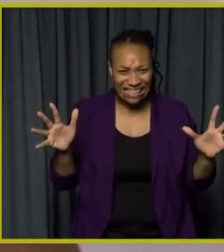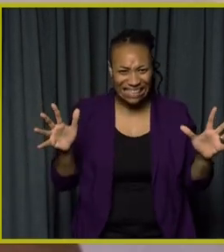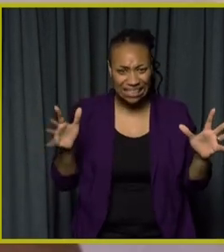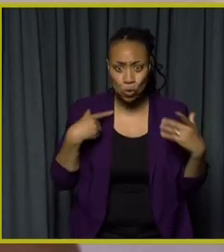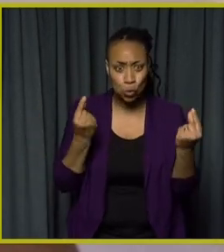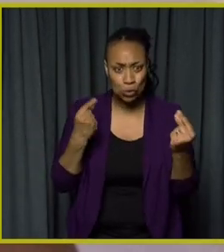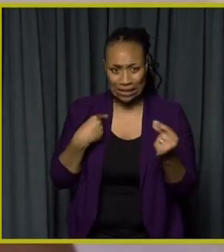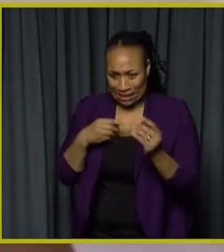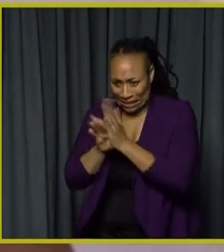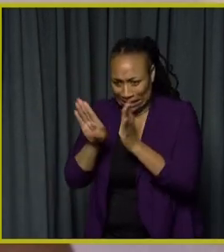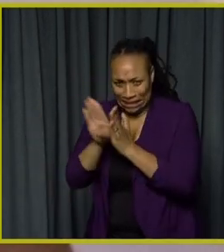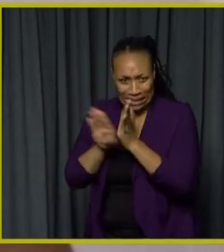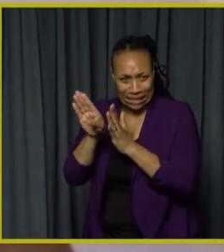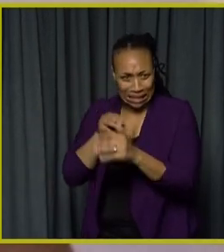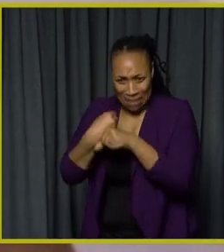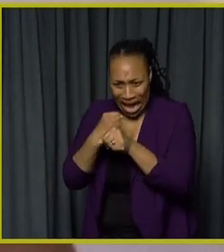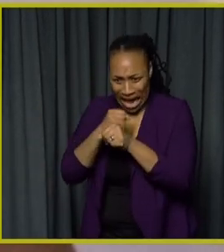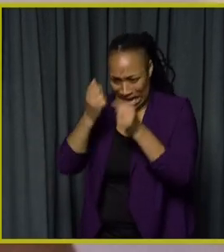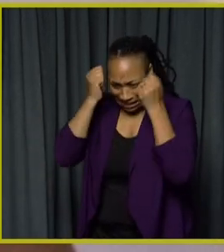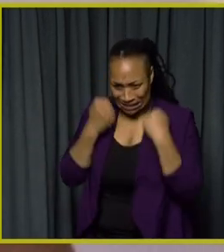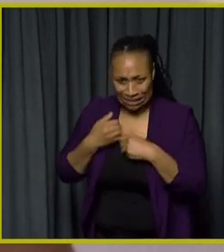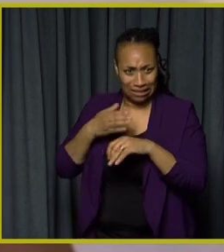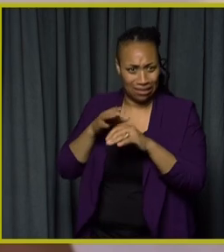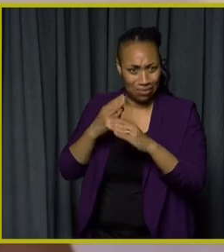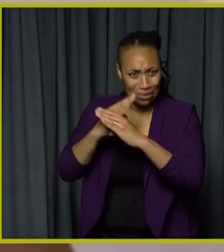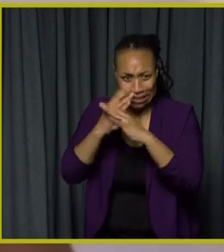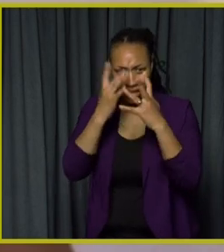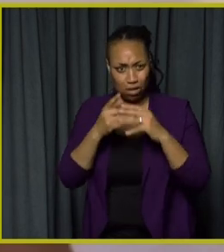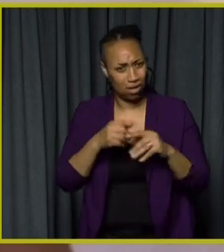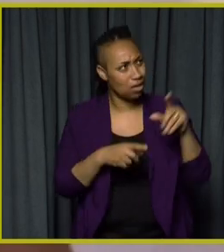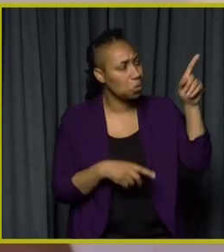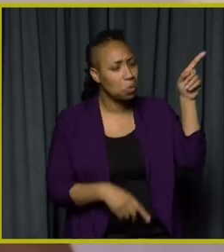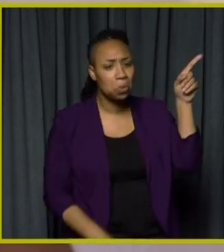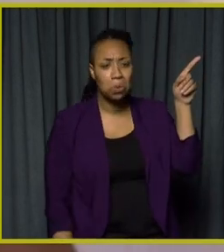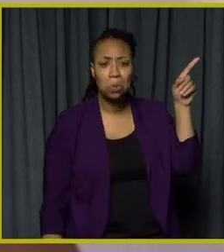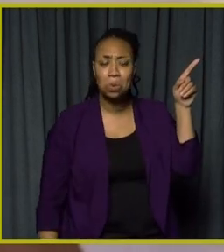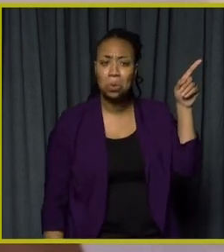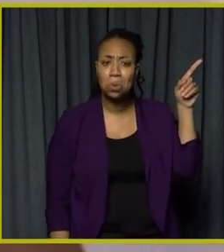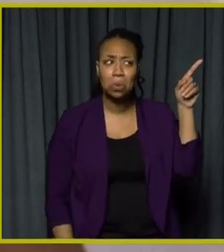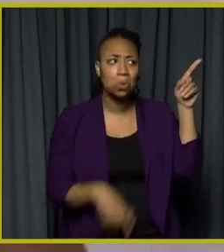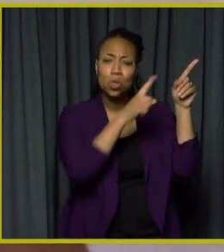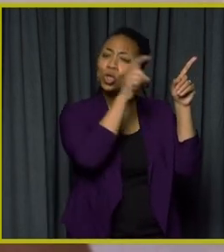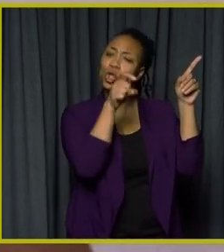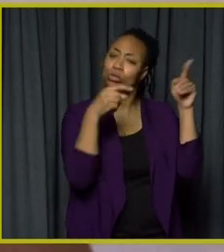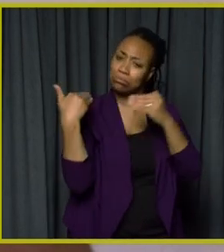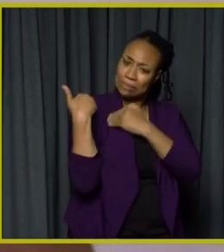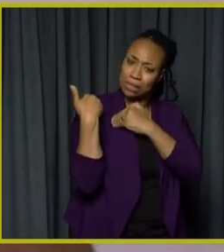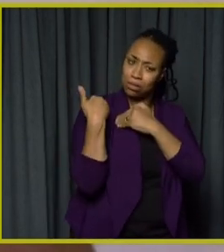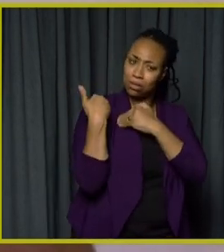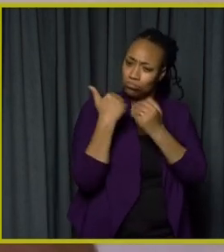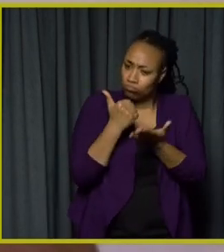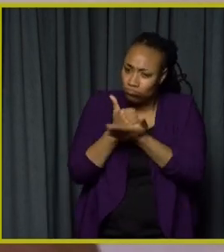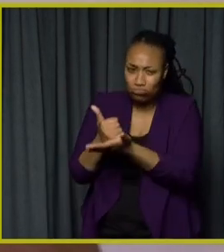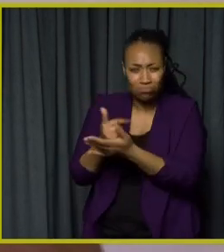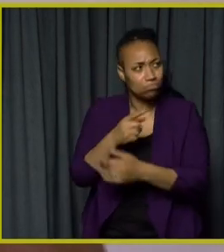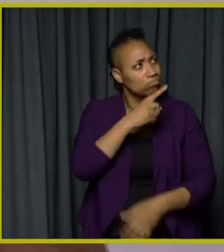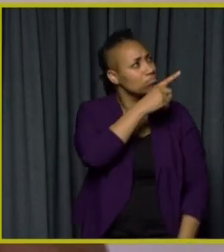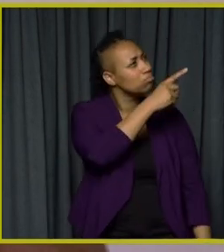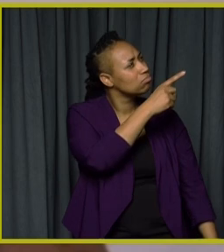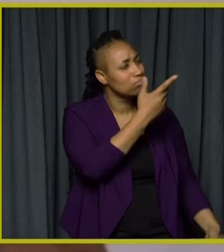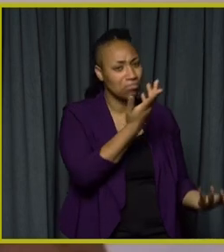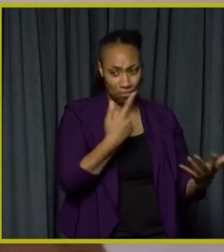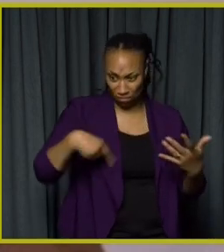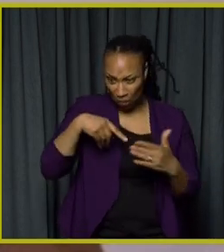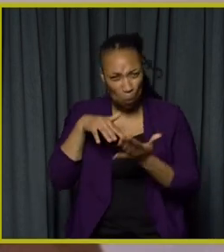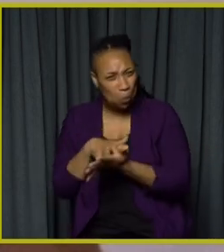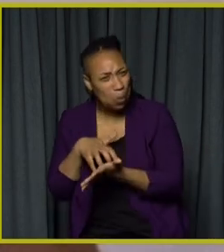This is not acceptable for people who are responsible for the care of our elderly and most vulnerable. If we had been given the same access